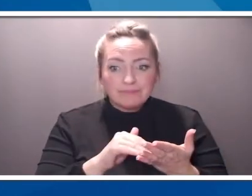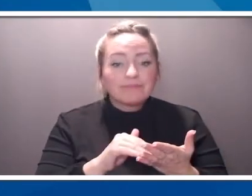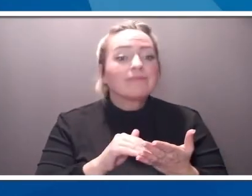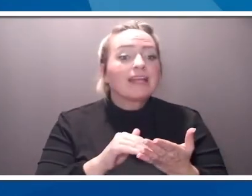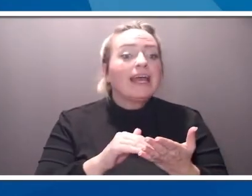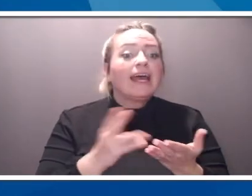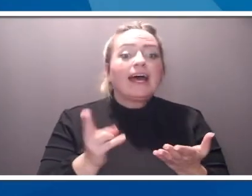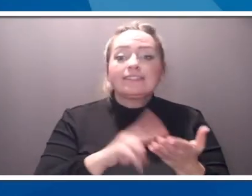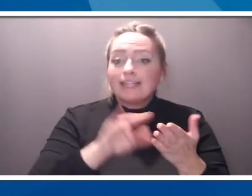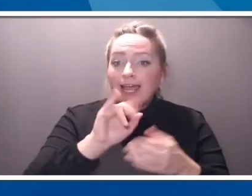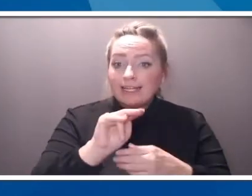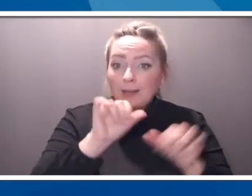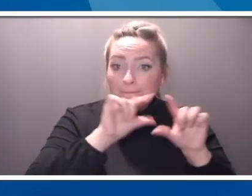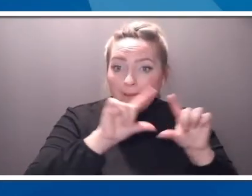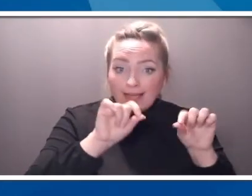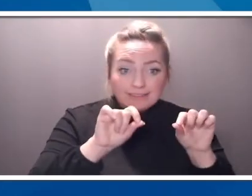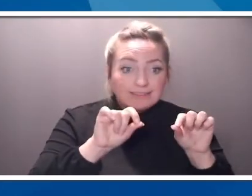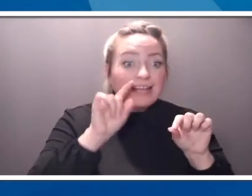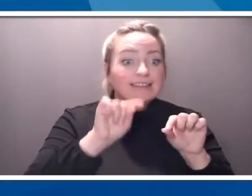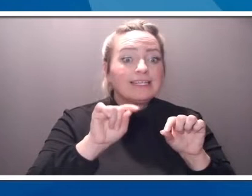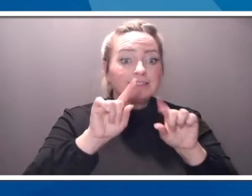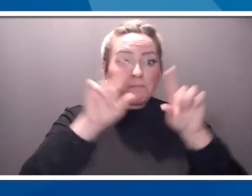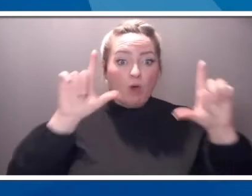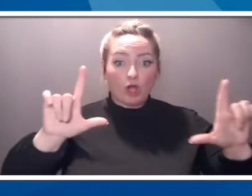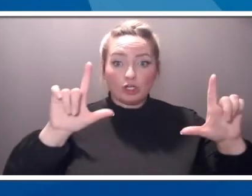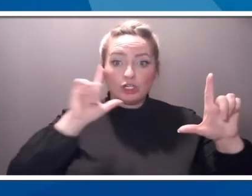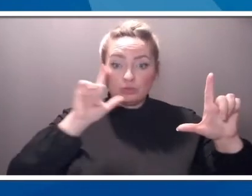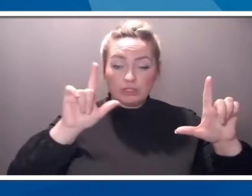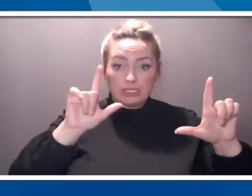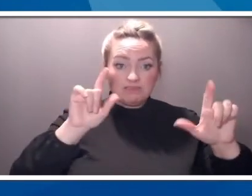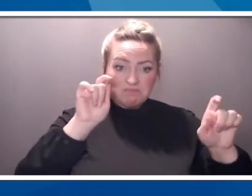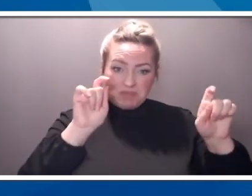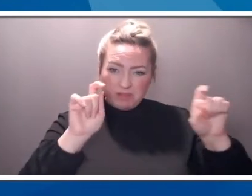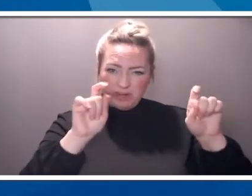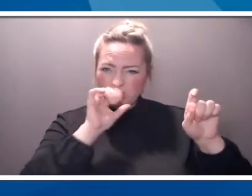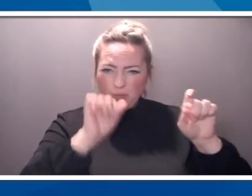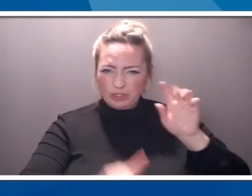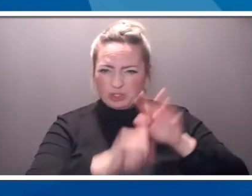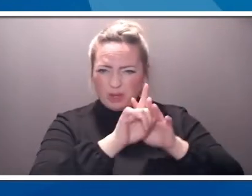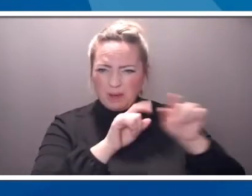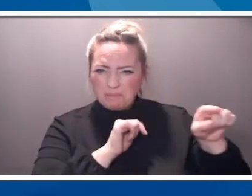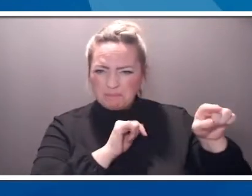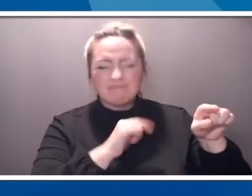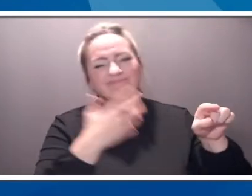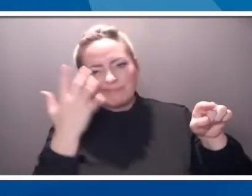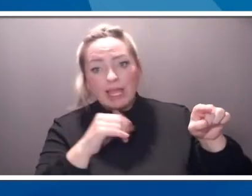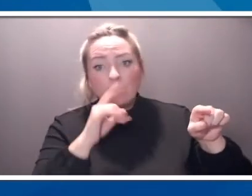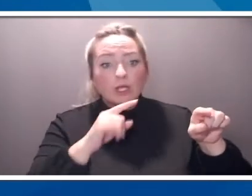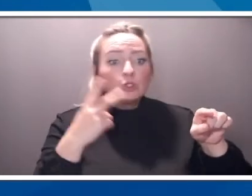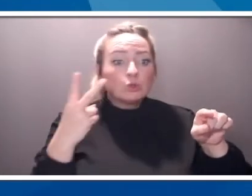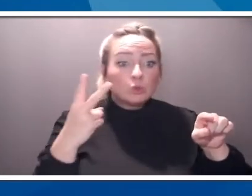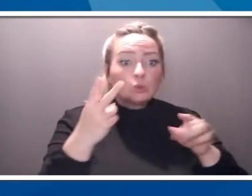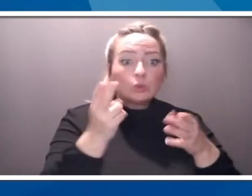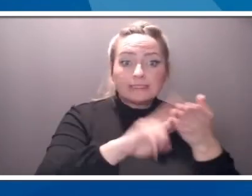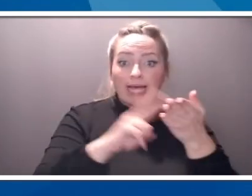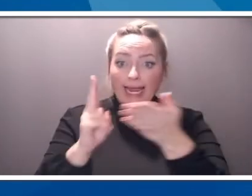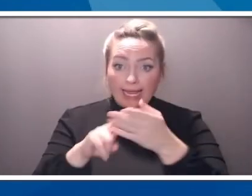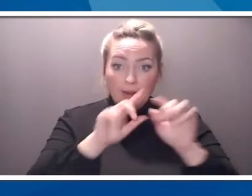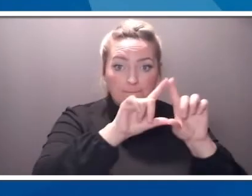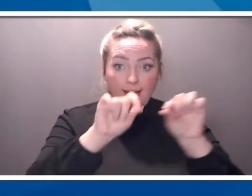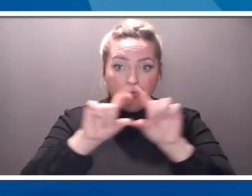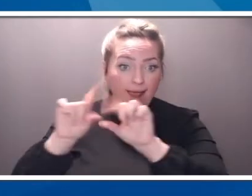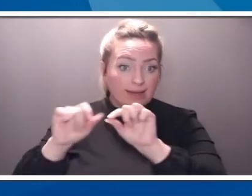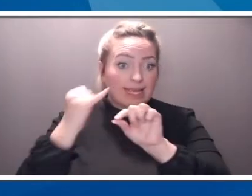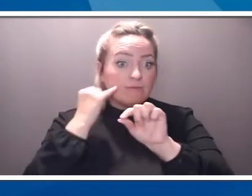Now I've got, again, a sign-in button, and actually on these monitors with their calibration, it's not showing up at all. So I've got